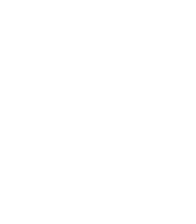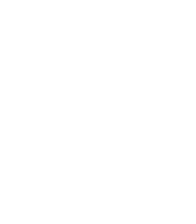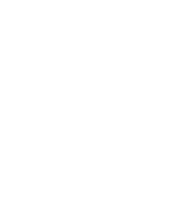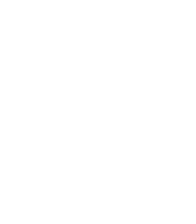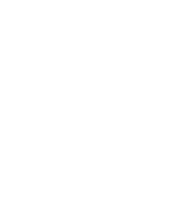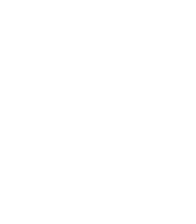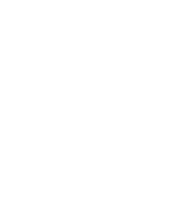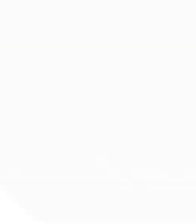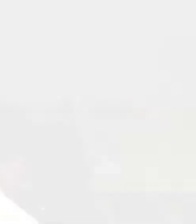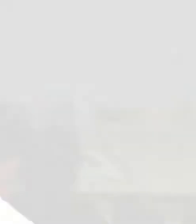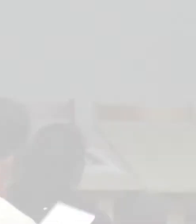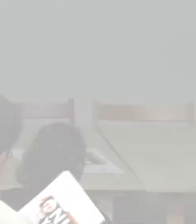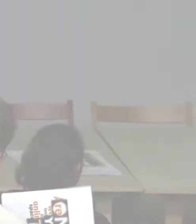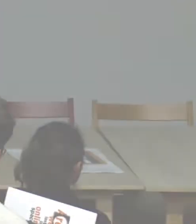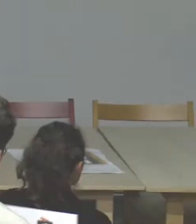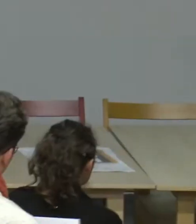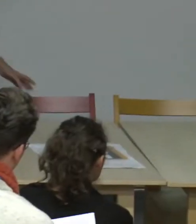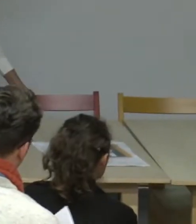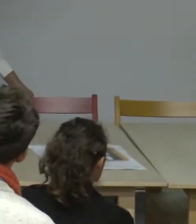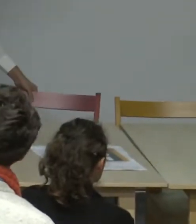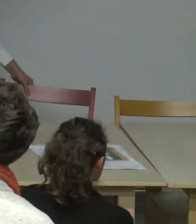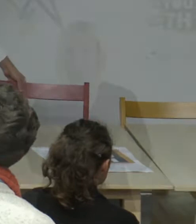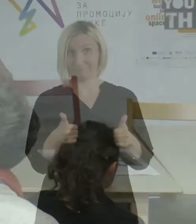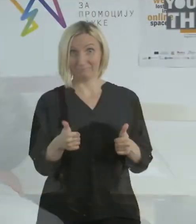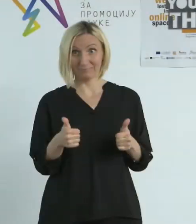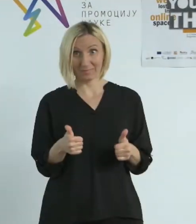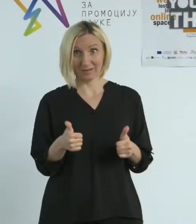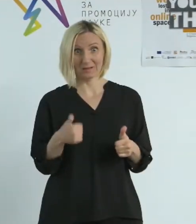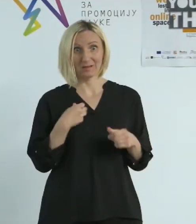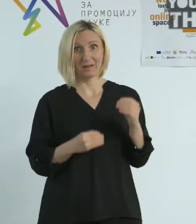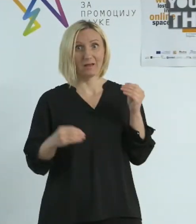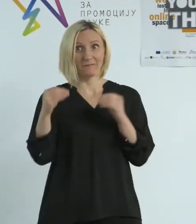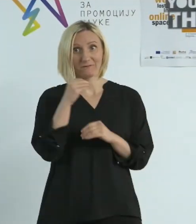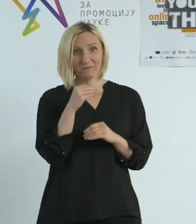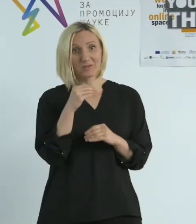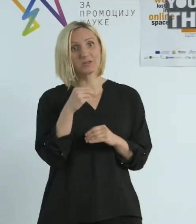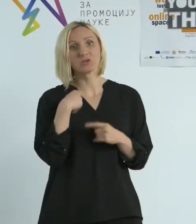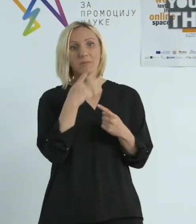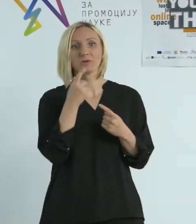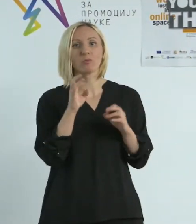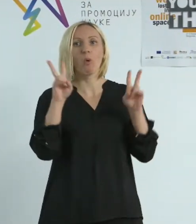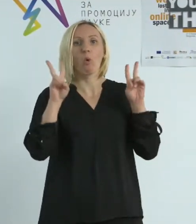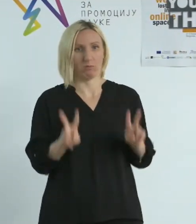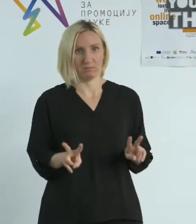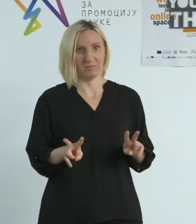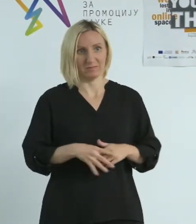In this part, we will go now a little bit more to reality.